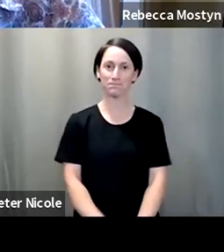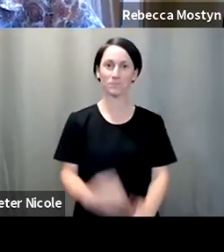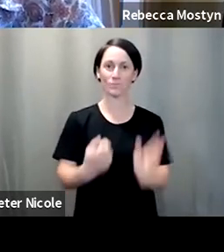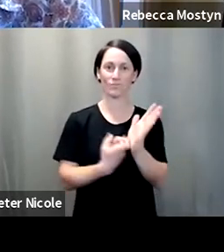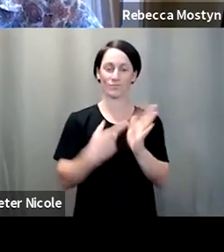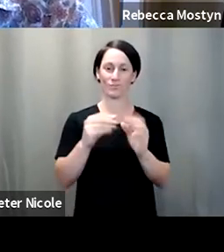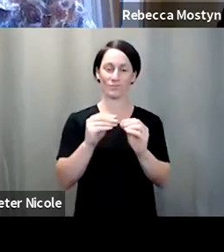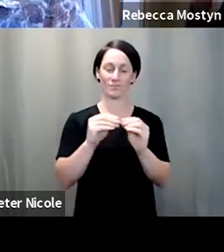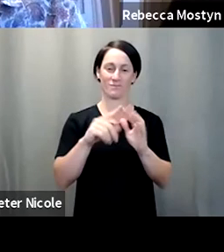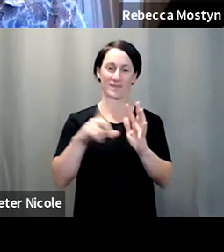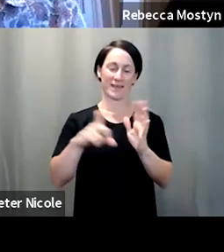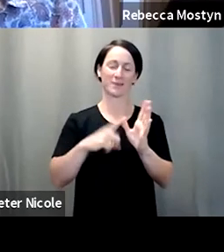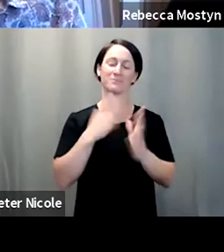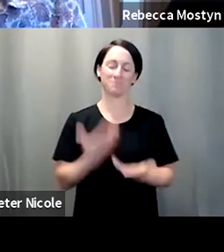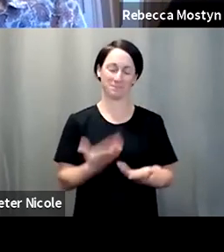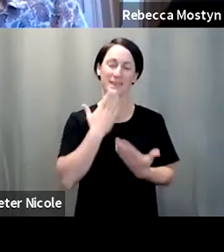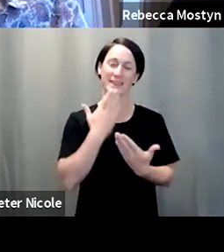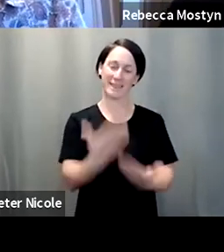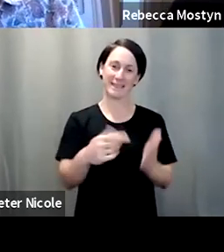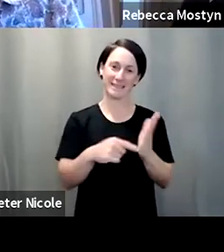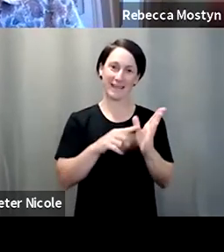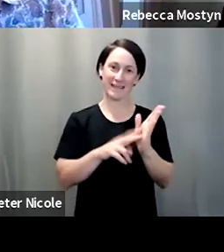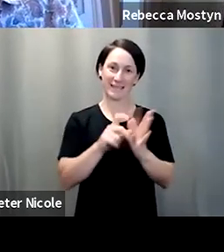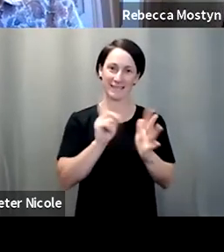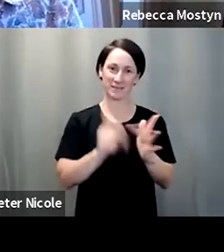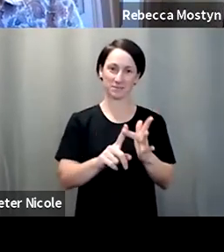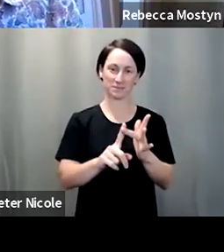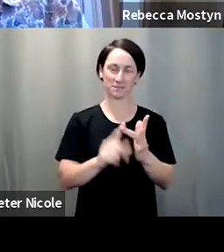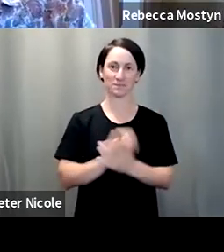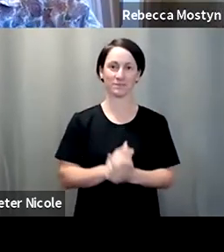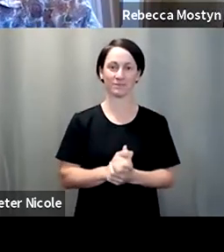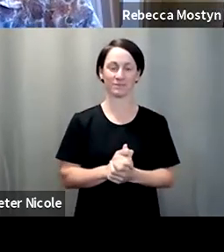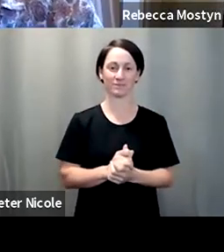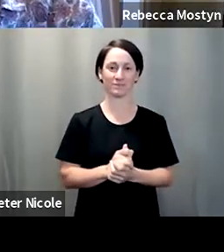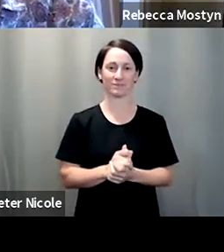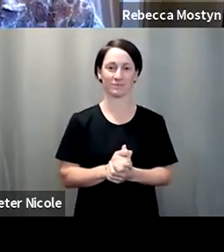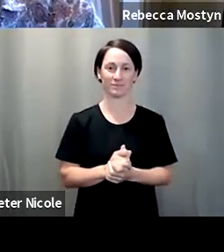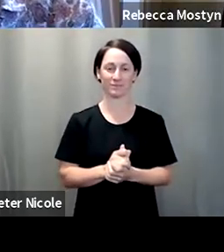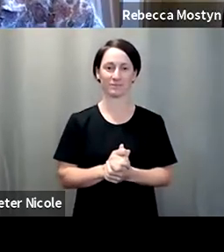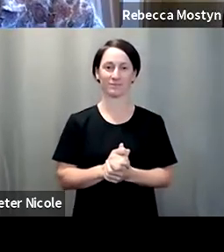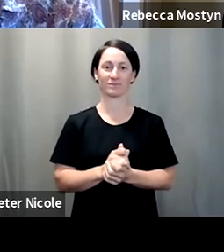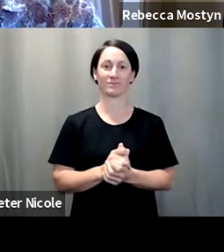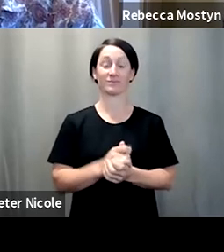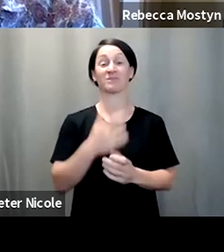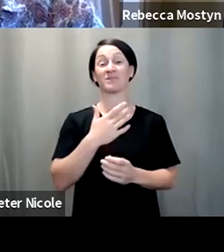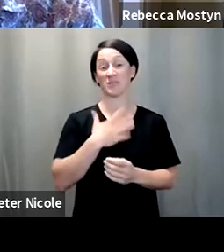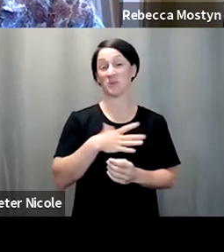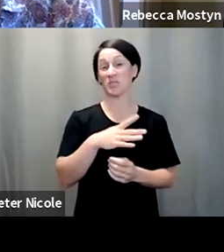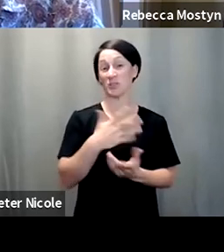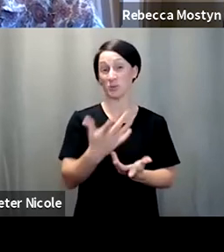Yeah, thanks, Tandi. I think, I just echo both you and Alan in terms